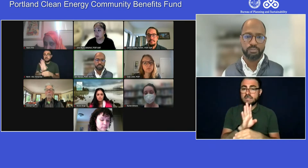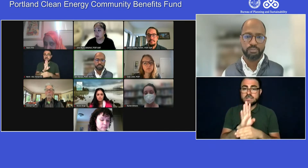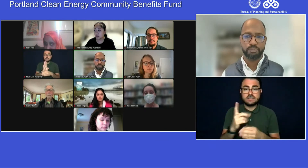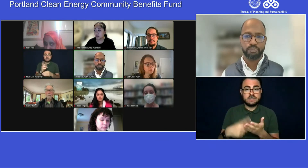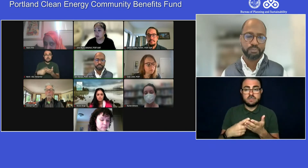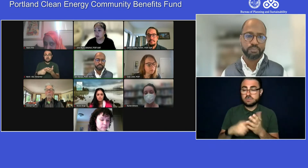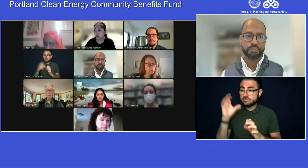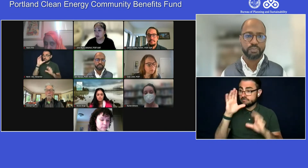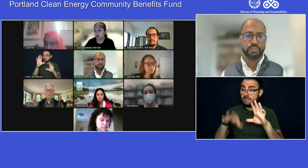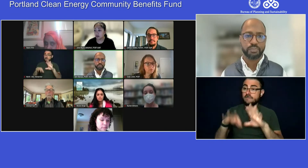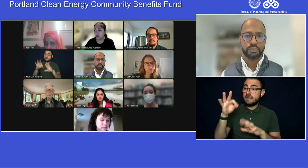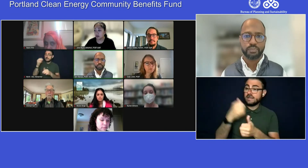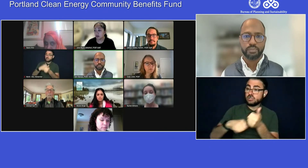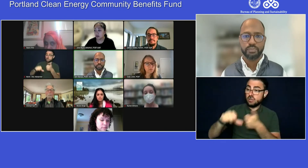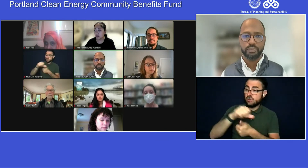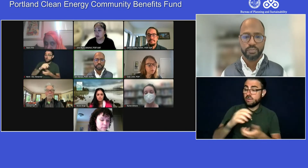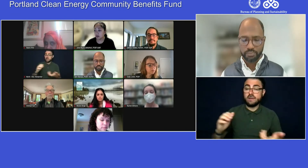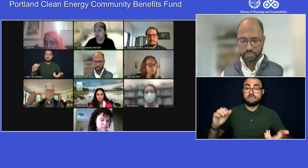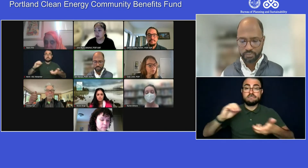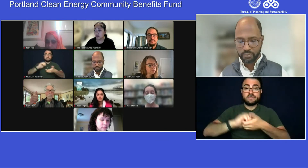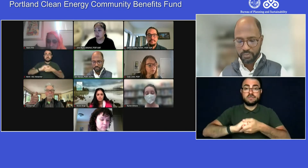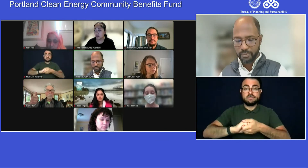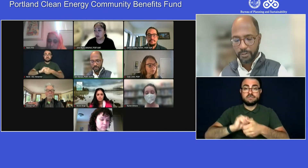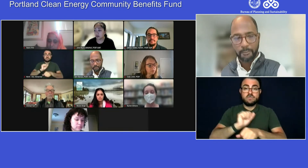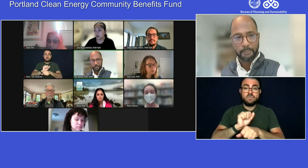on projects.